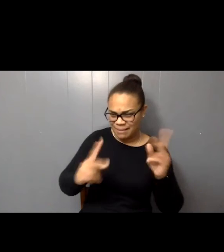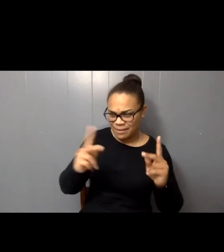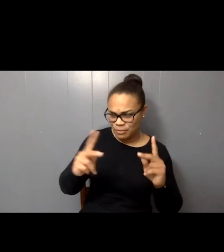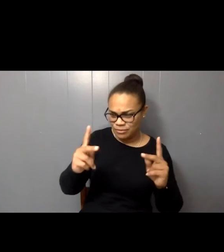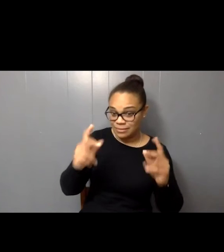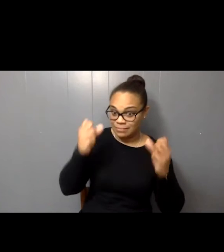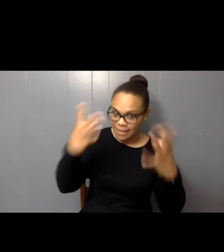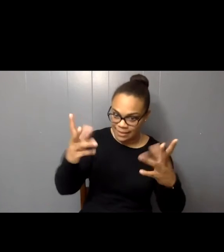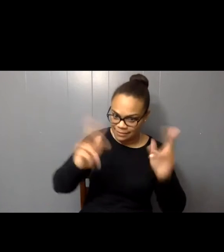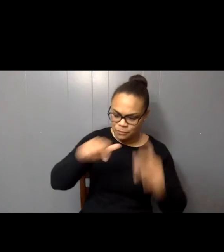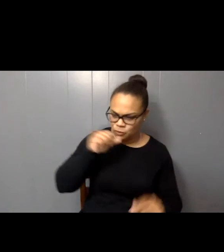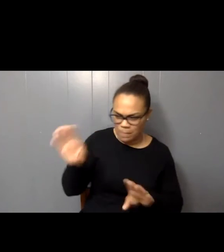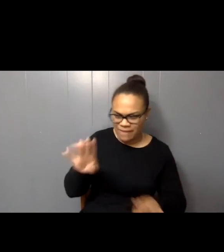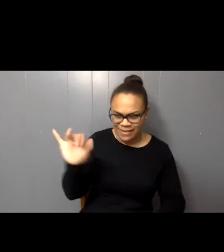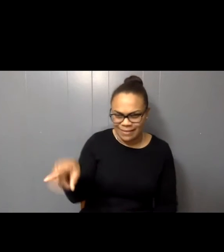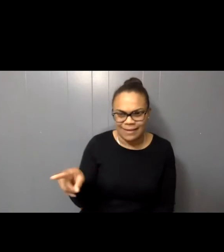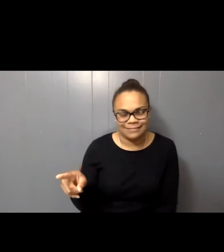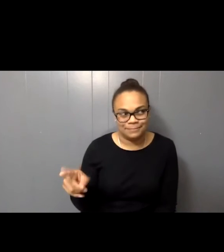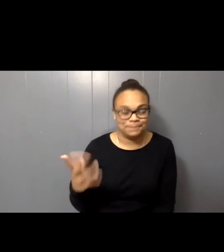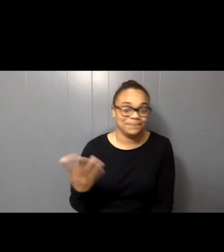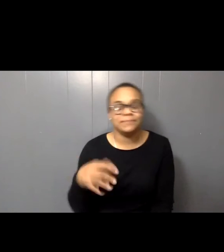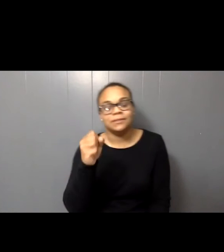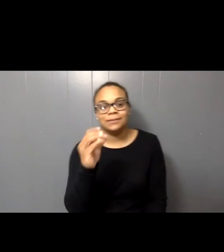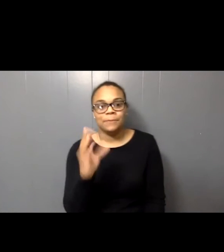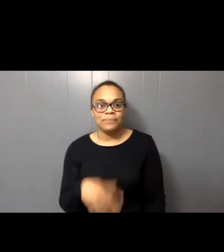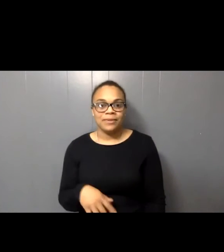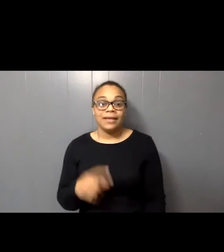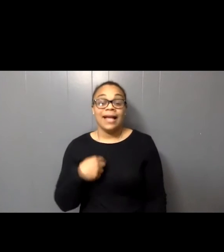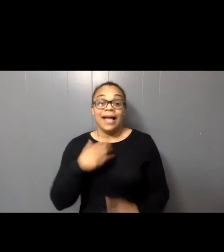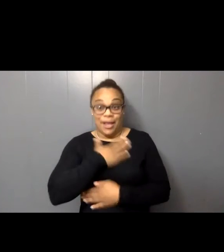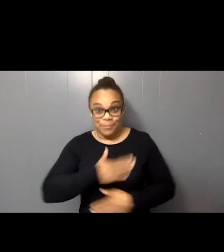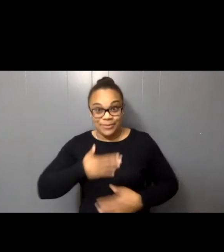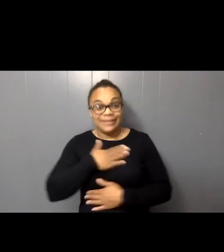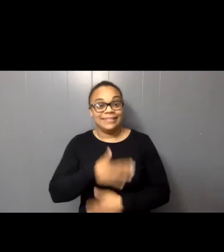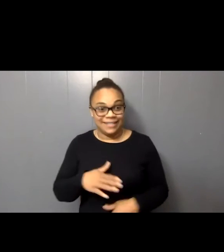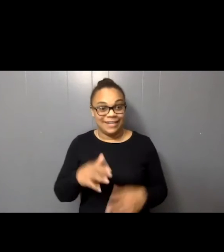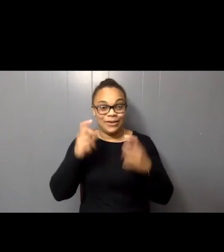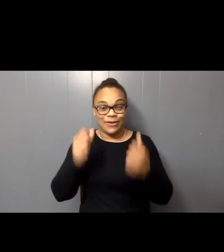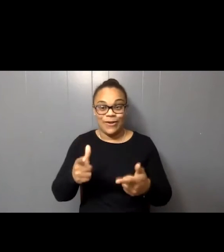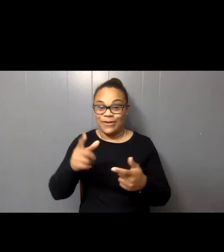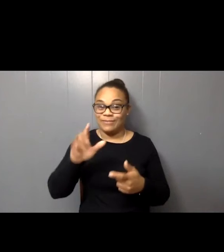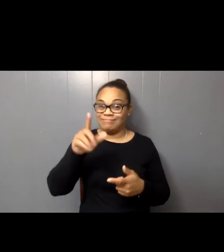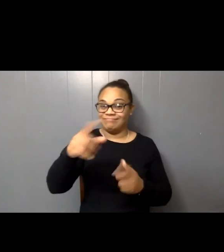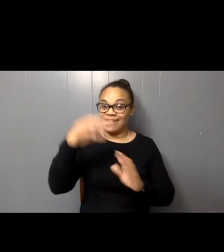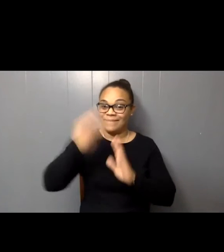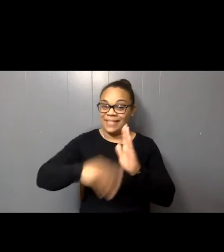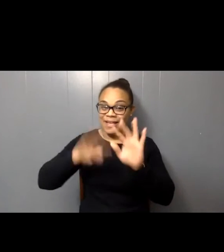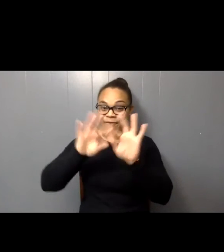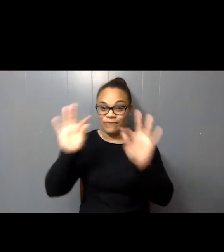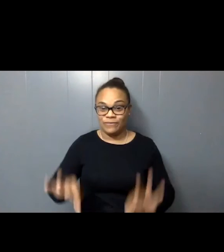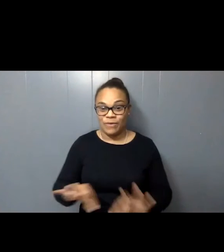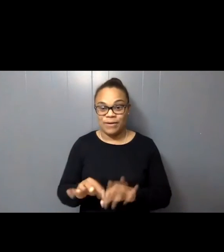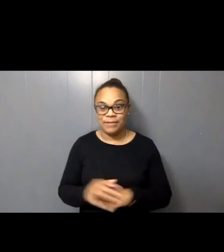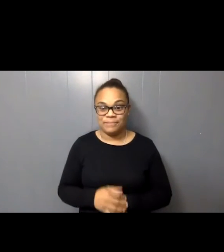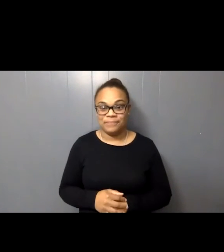that. But yes, so I appreciate everybody who filled out this form.